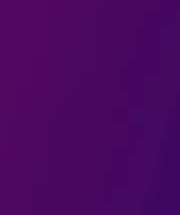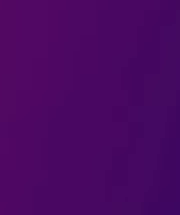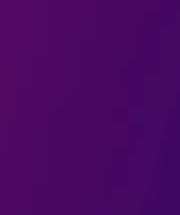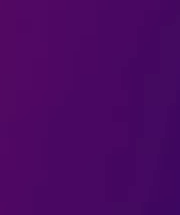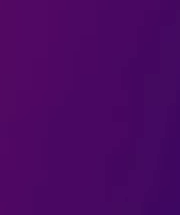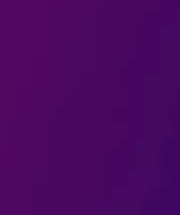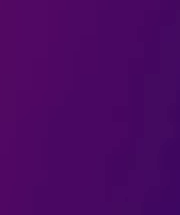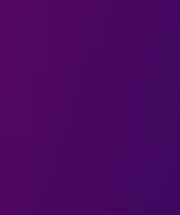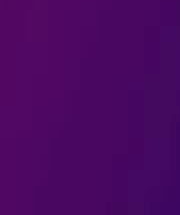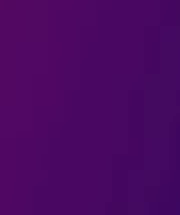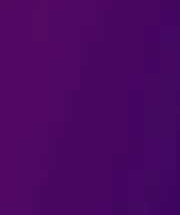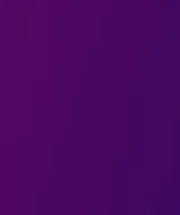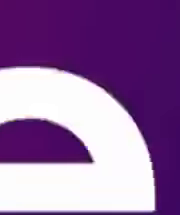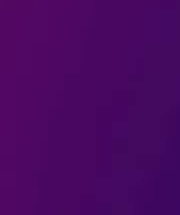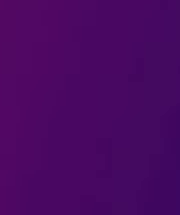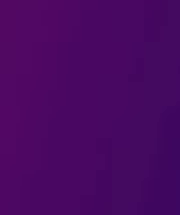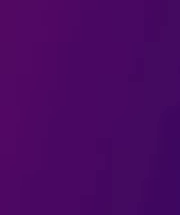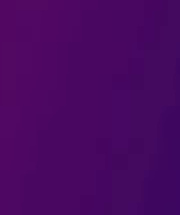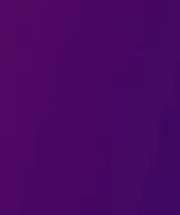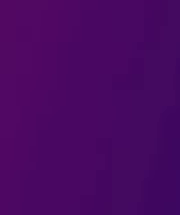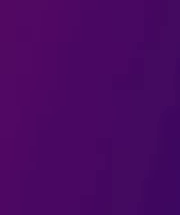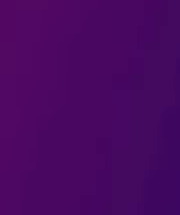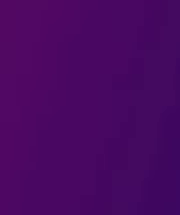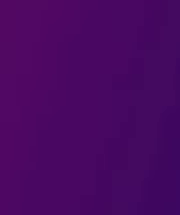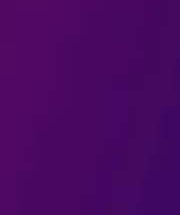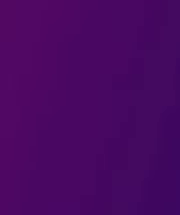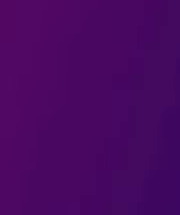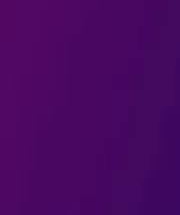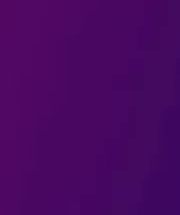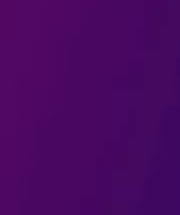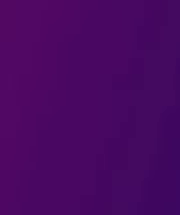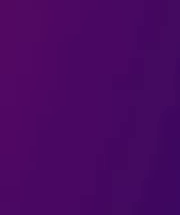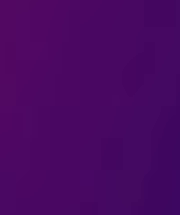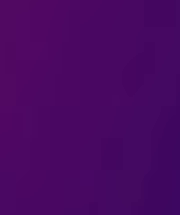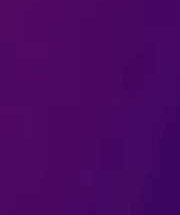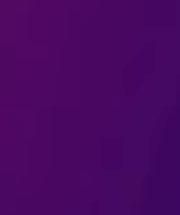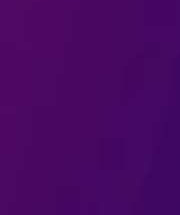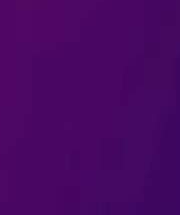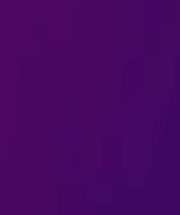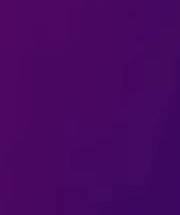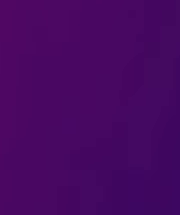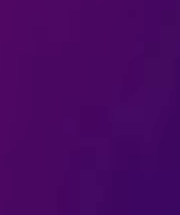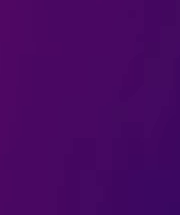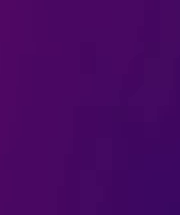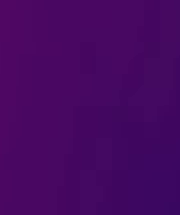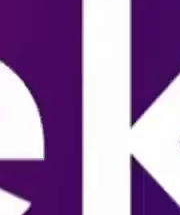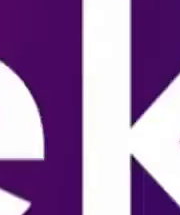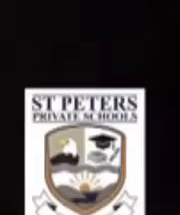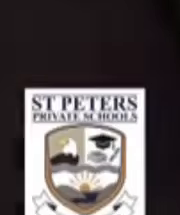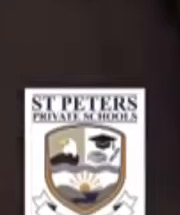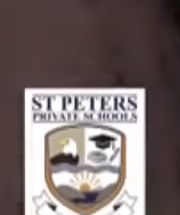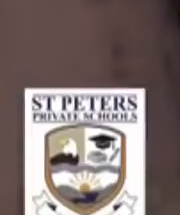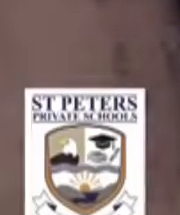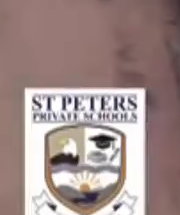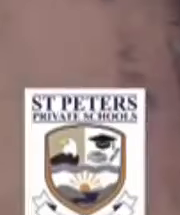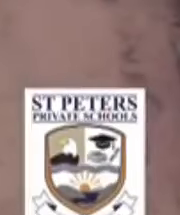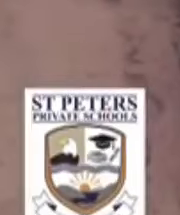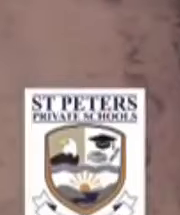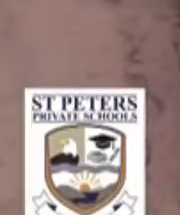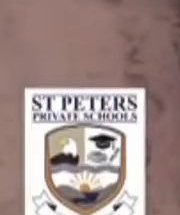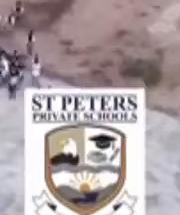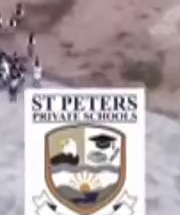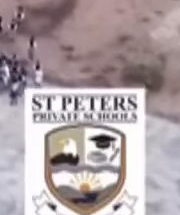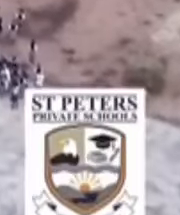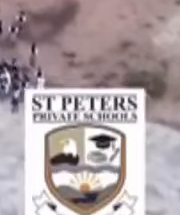Academy. Chifukwa kubaja, zikakanika kwenaku. Ukuku ku Maranatha zimateka. Welcome to St.